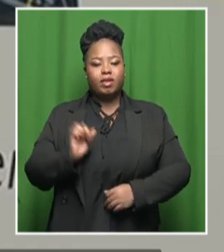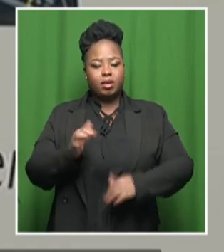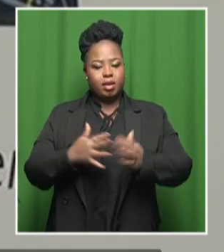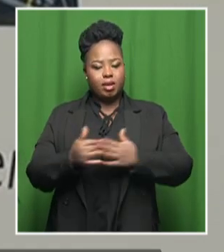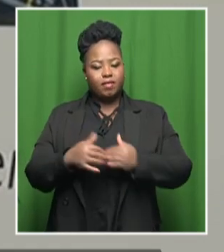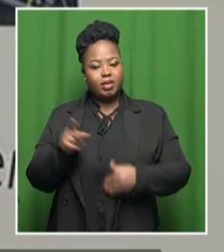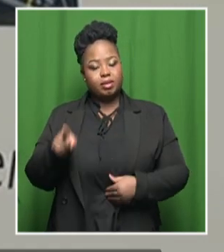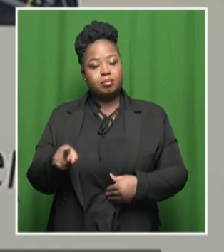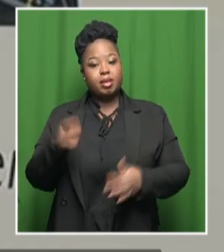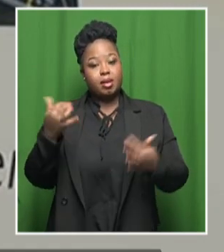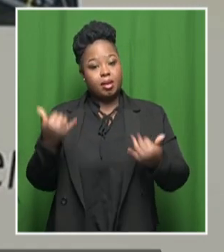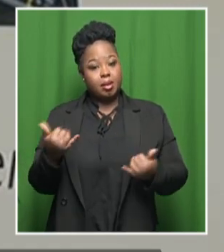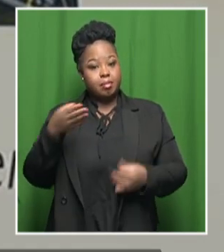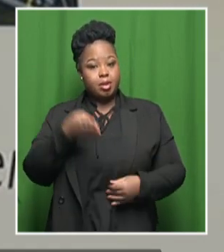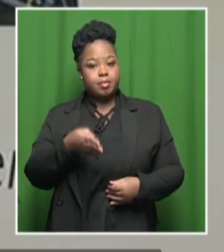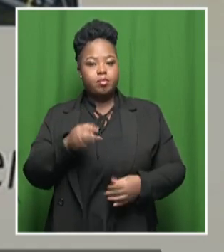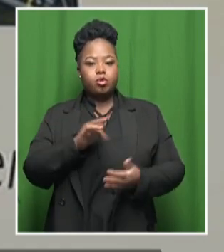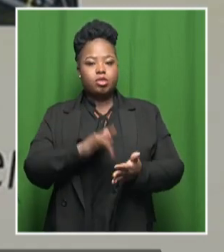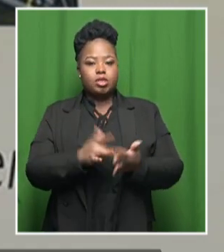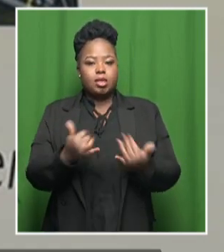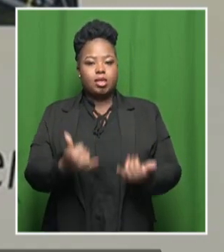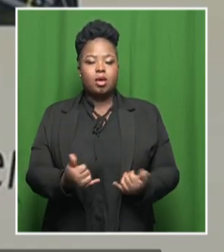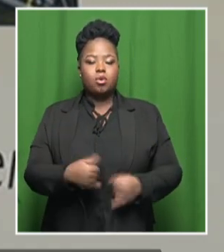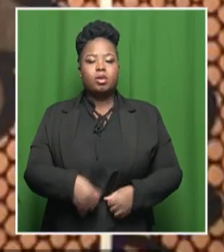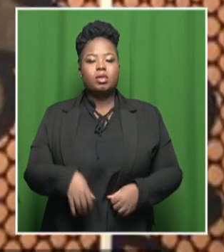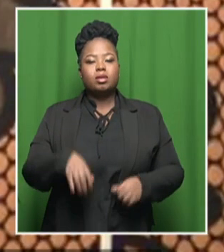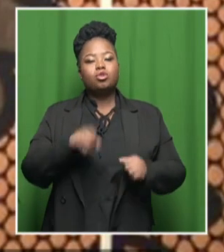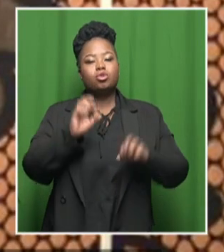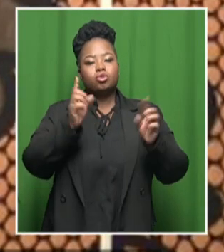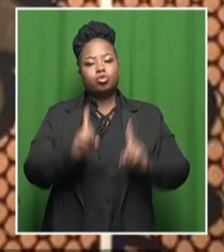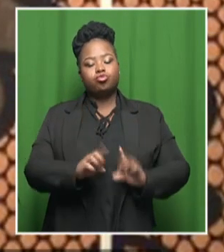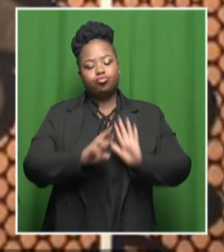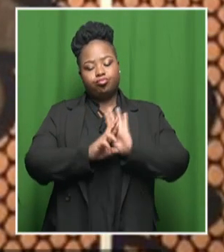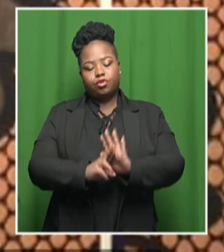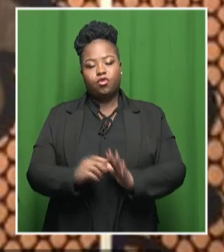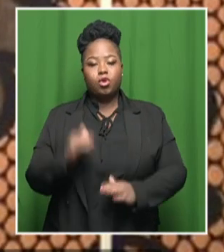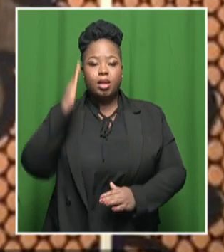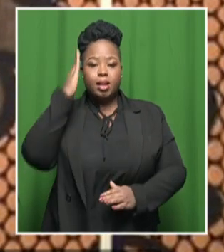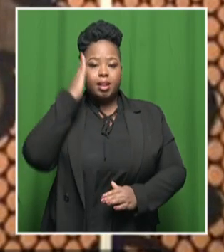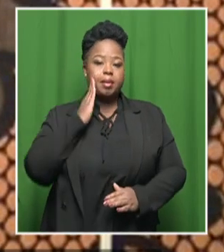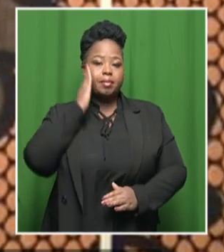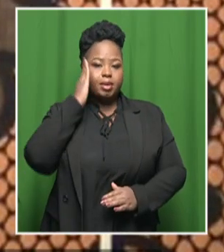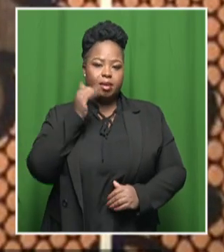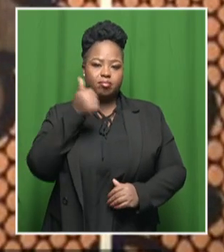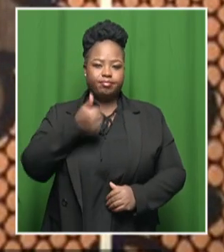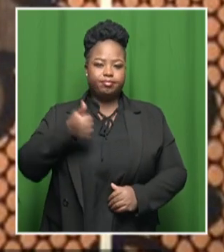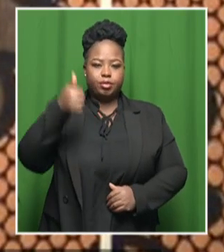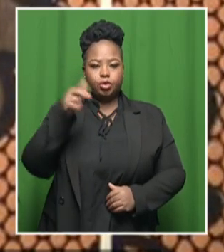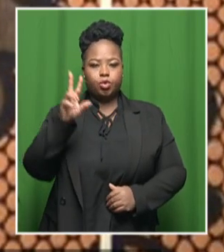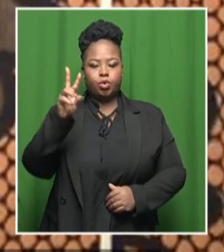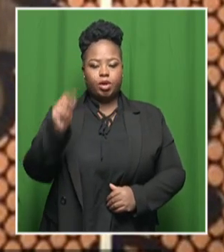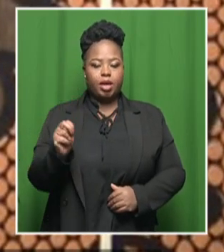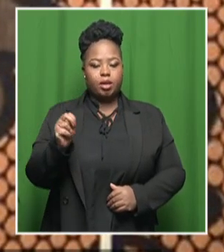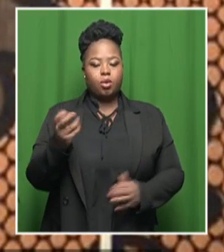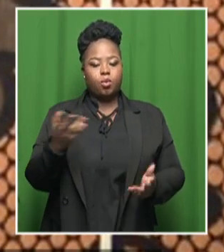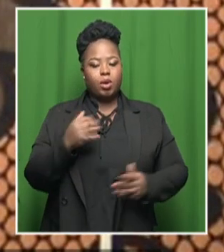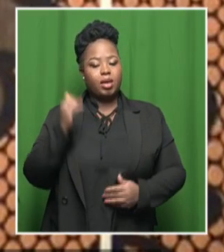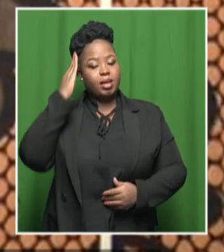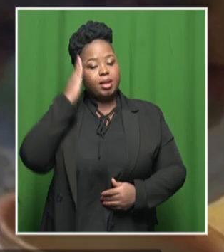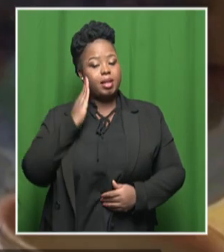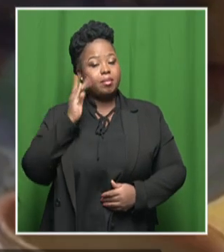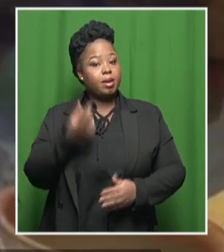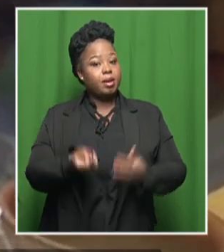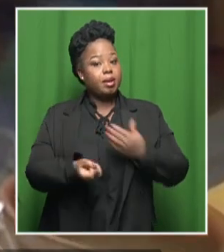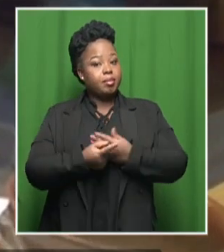His most recent former position as the Special Representative for Libya and the head of the United Nations Support Mission in Libya. This was